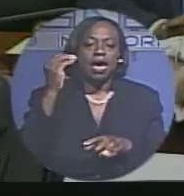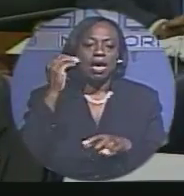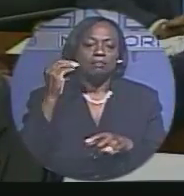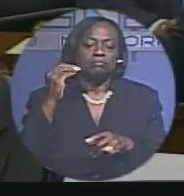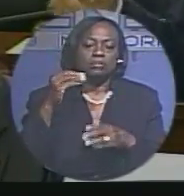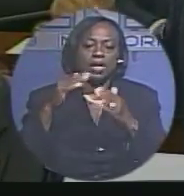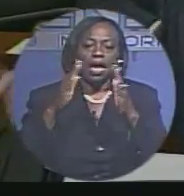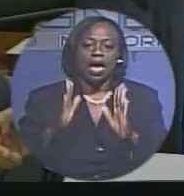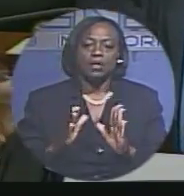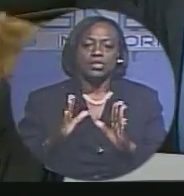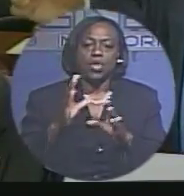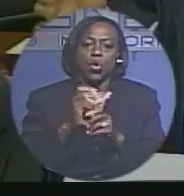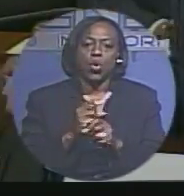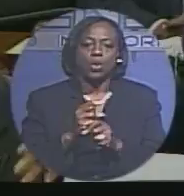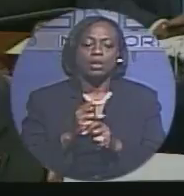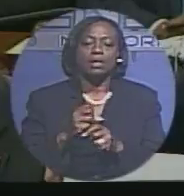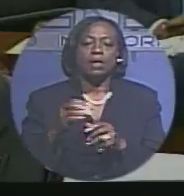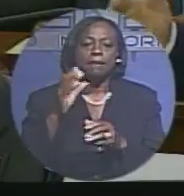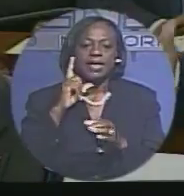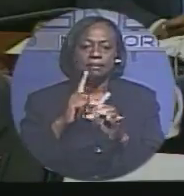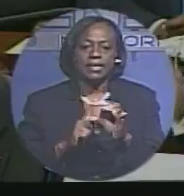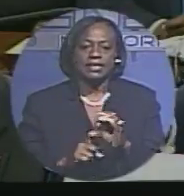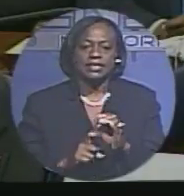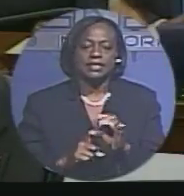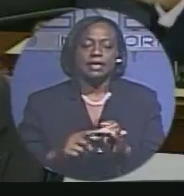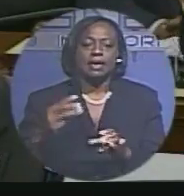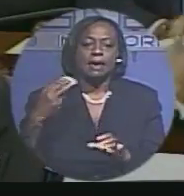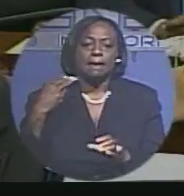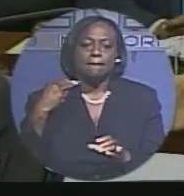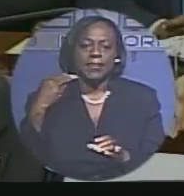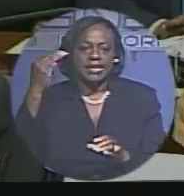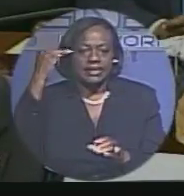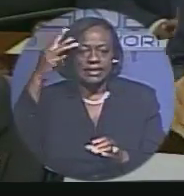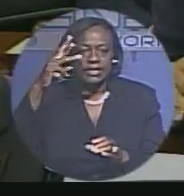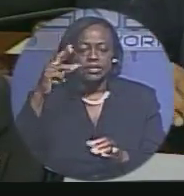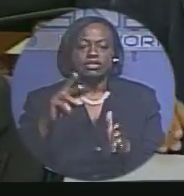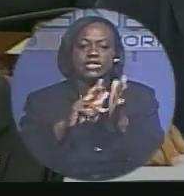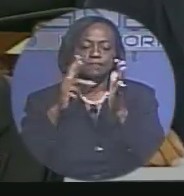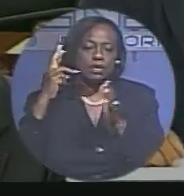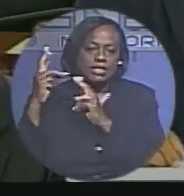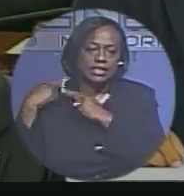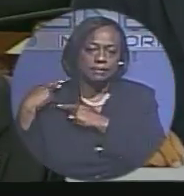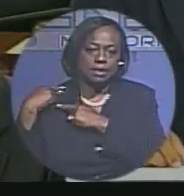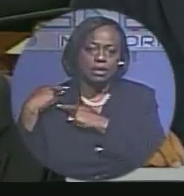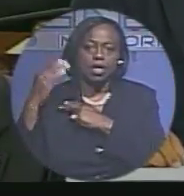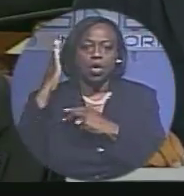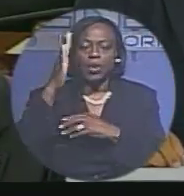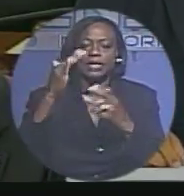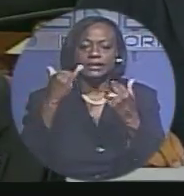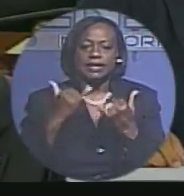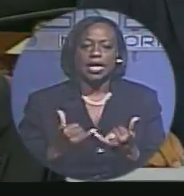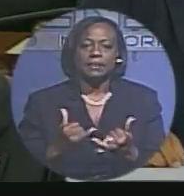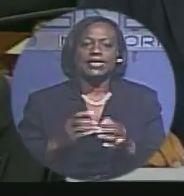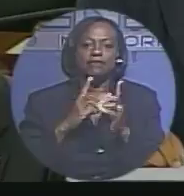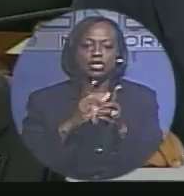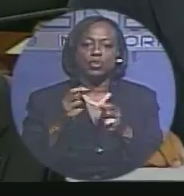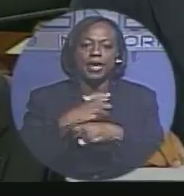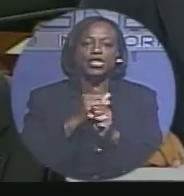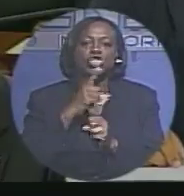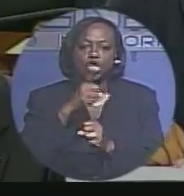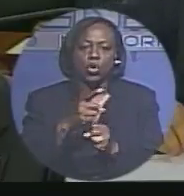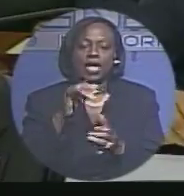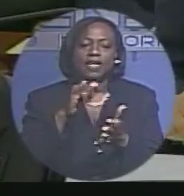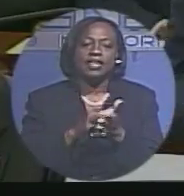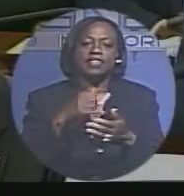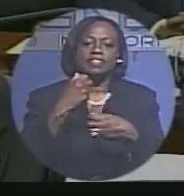the ministers responsible for those areas are now directed to ensure that they make application for